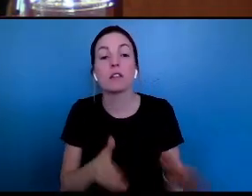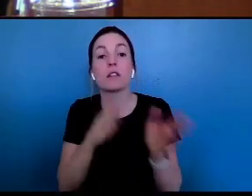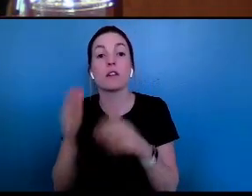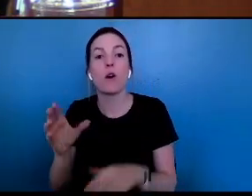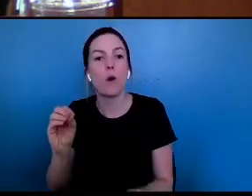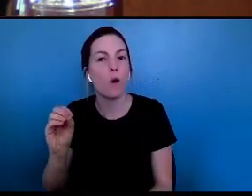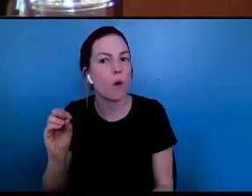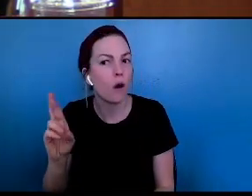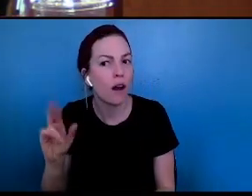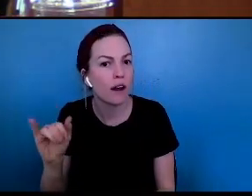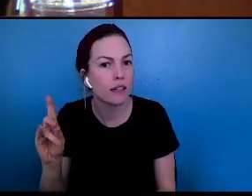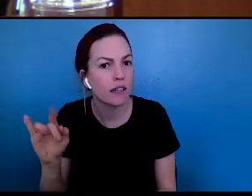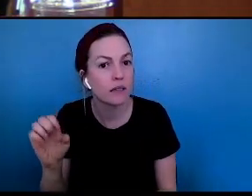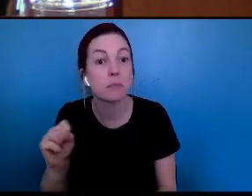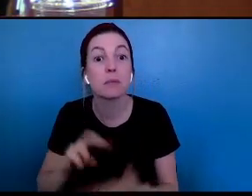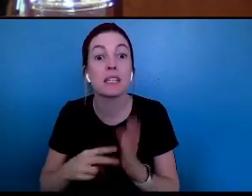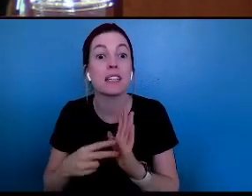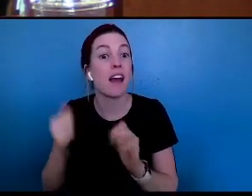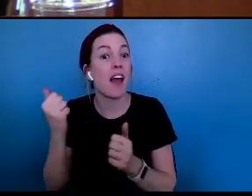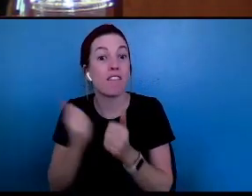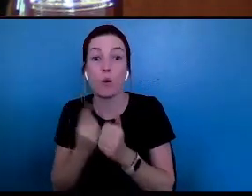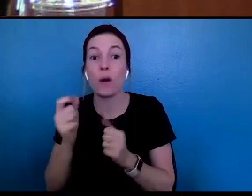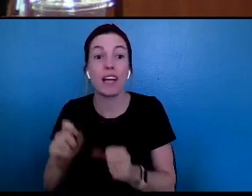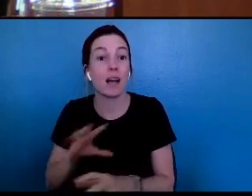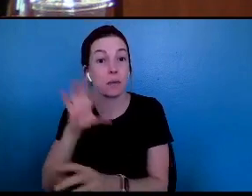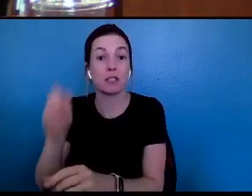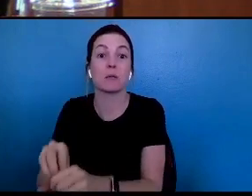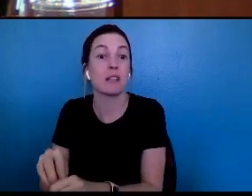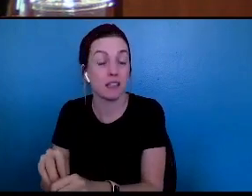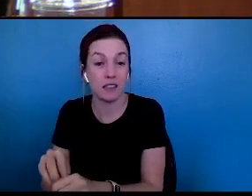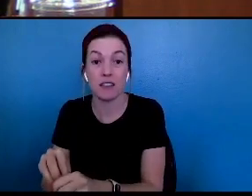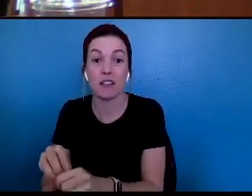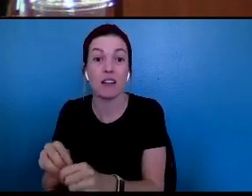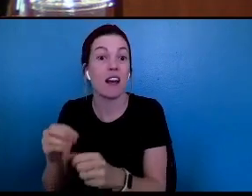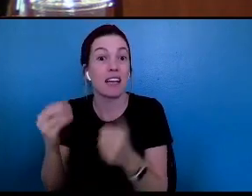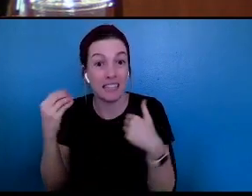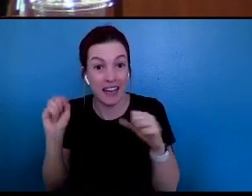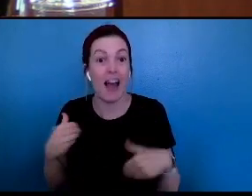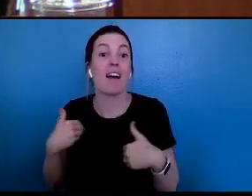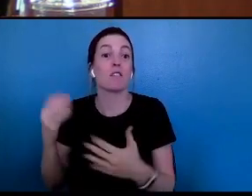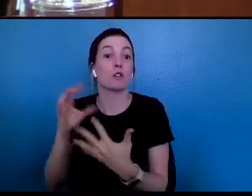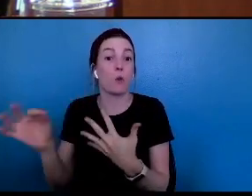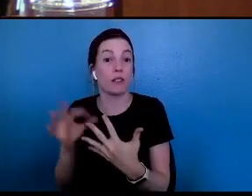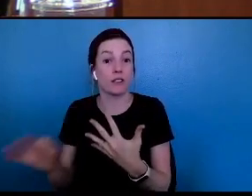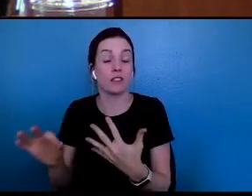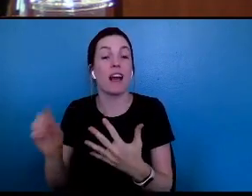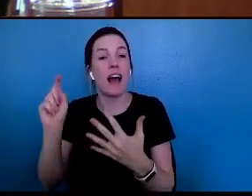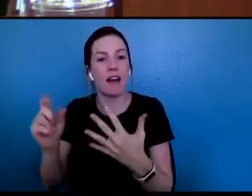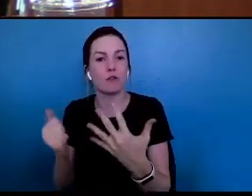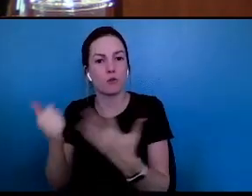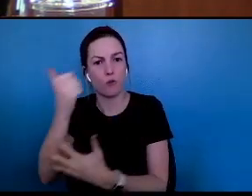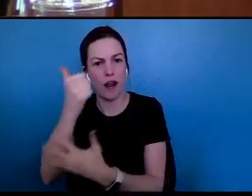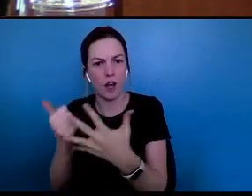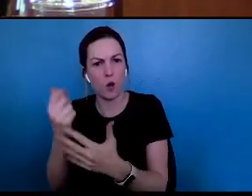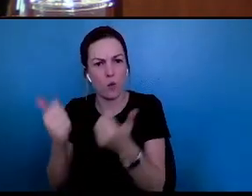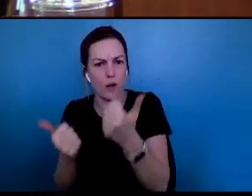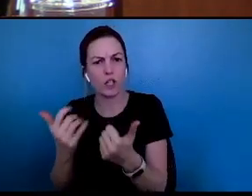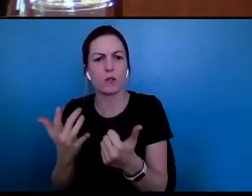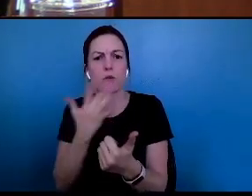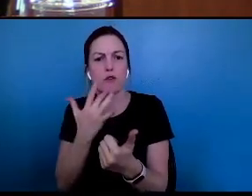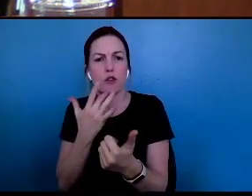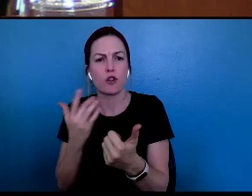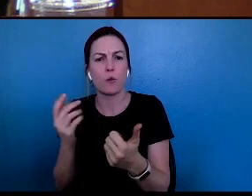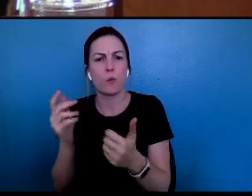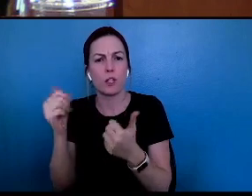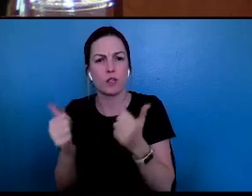idea is that everyone participating will see two choices and they have to rank which principle is better. And as long